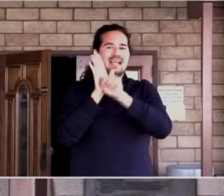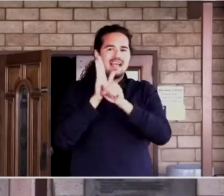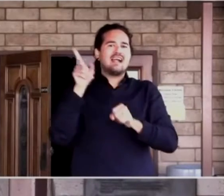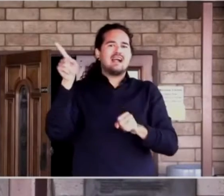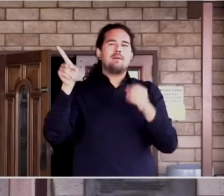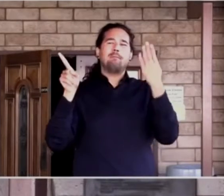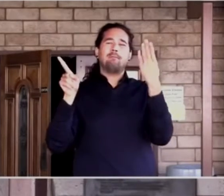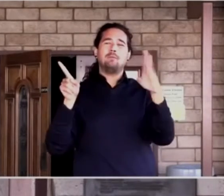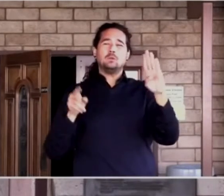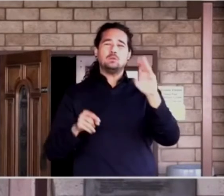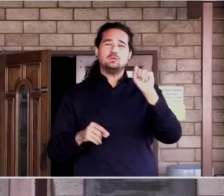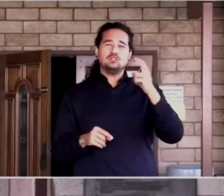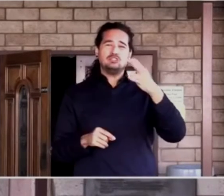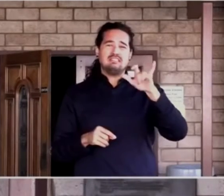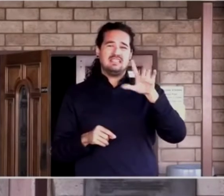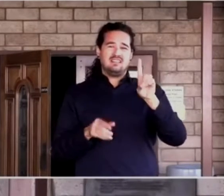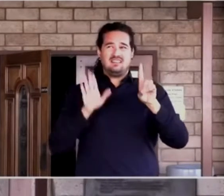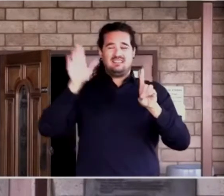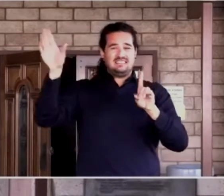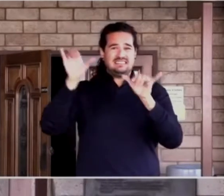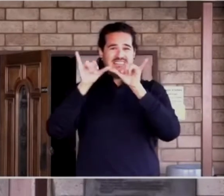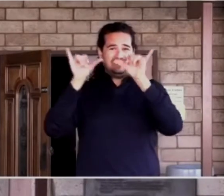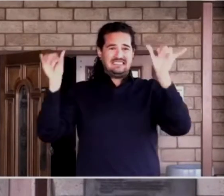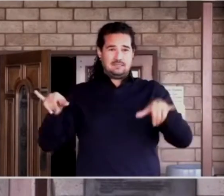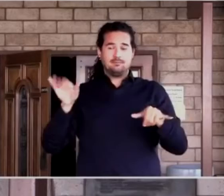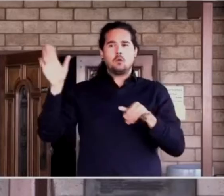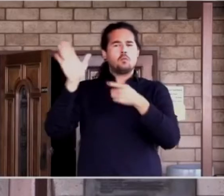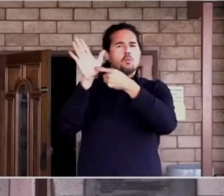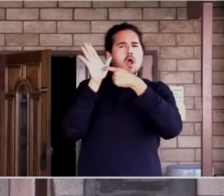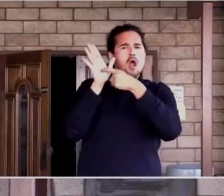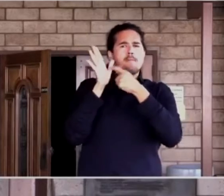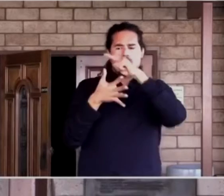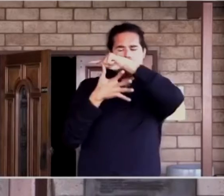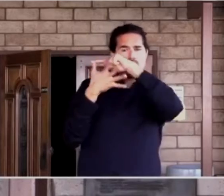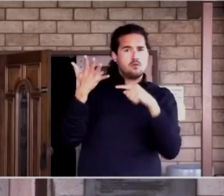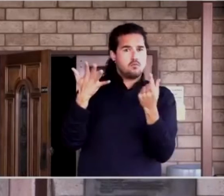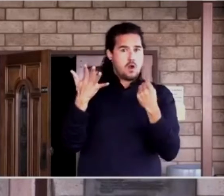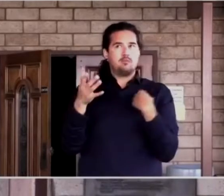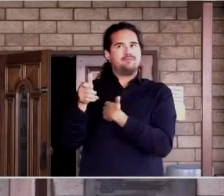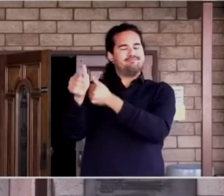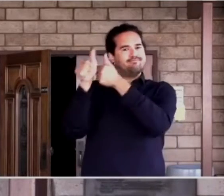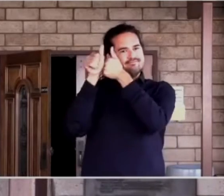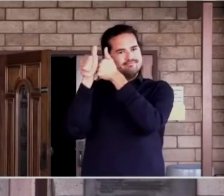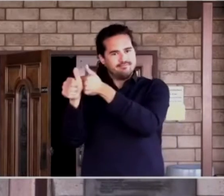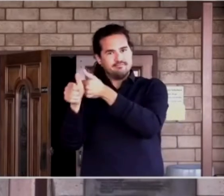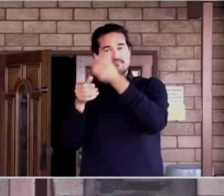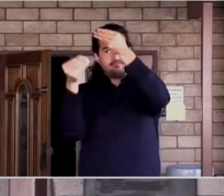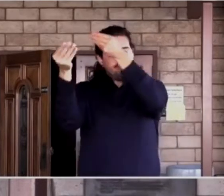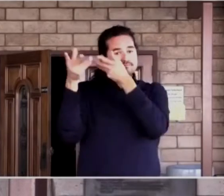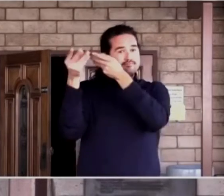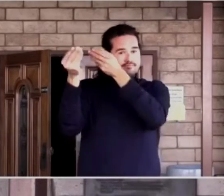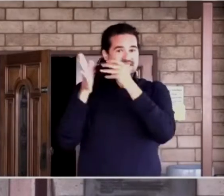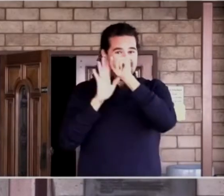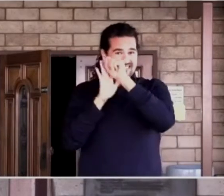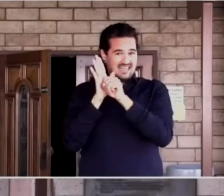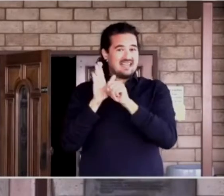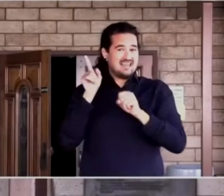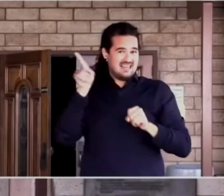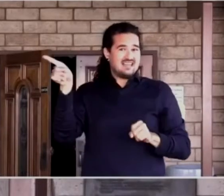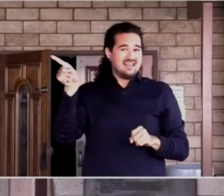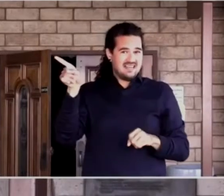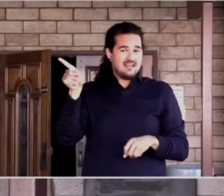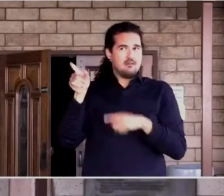requirements. Information is still forthcoming to us, the extent to which we're required to use their system versus the extent to